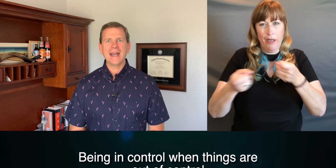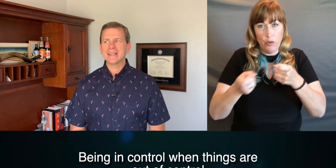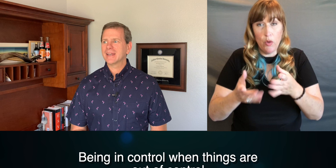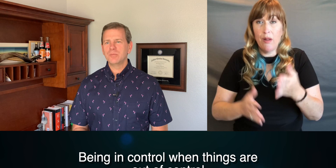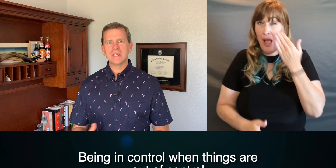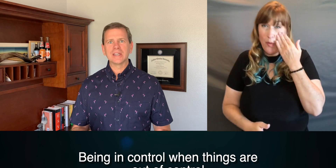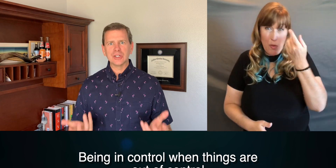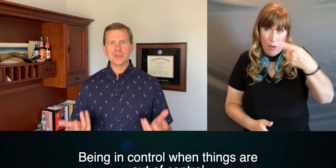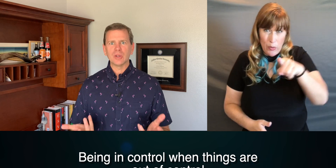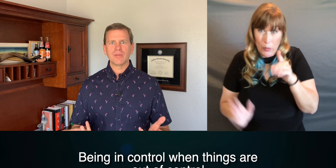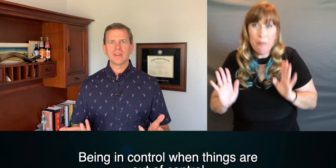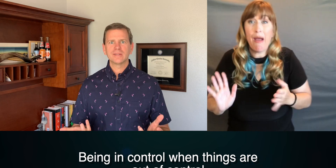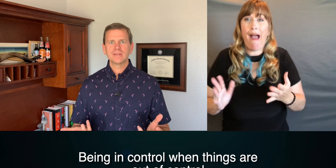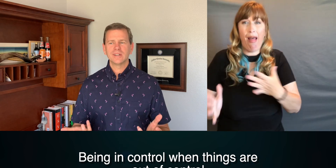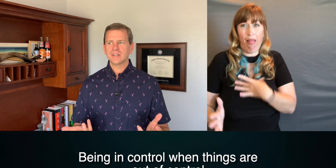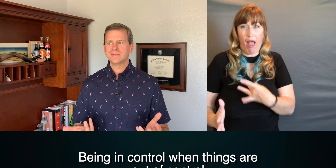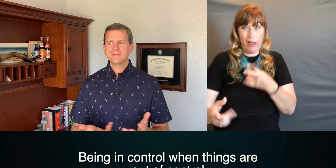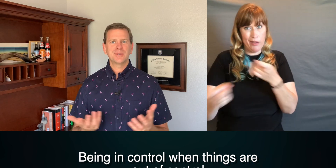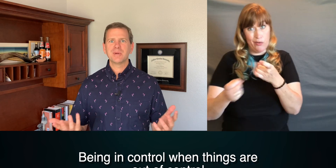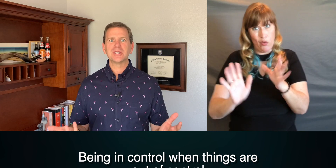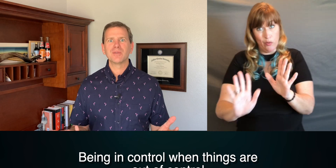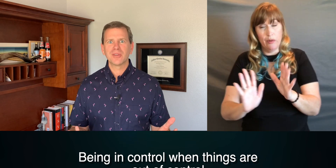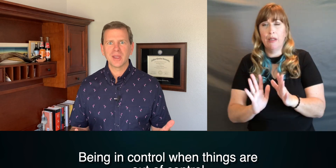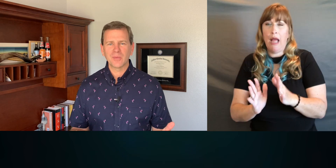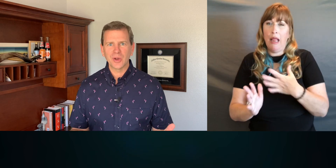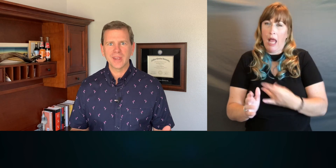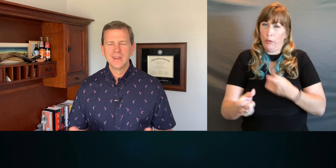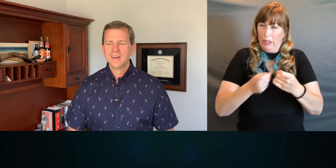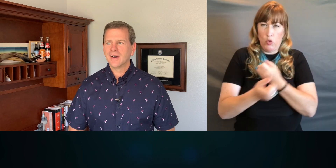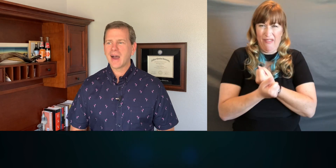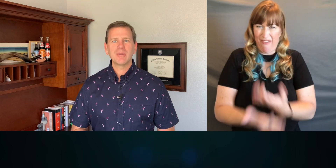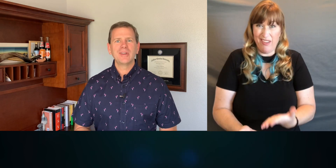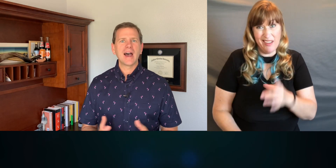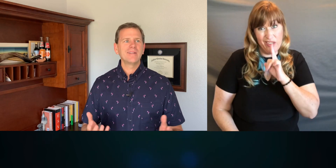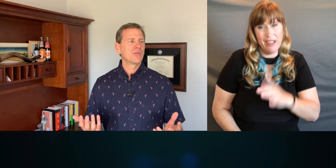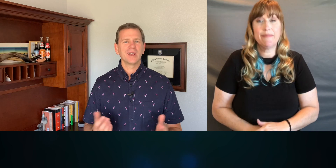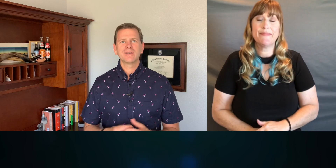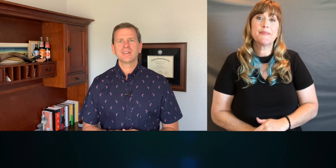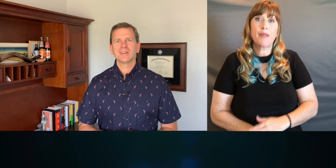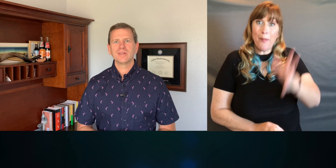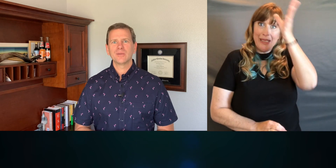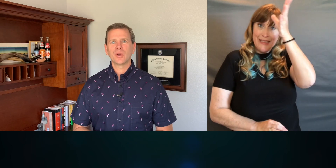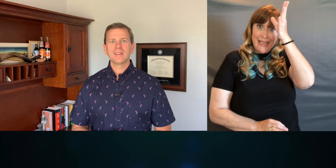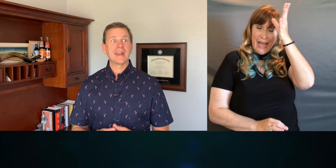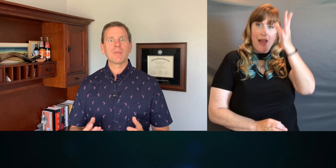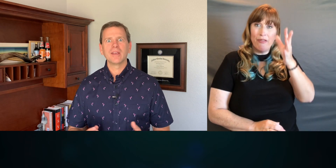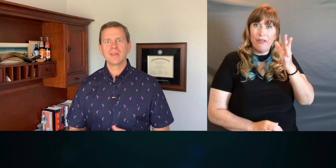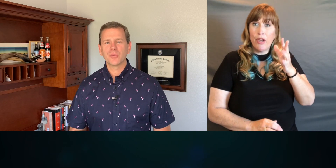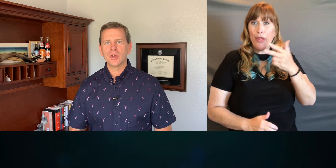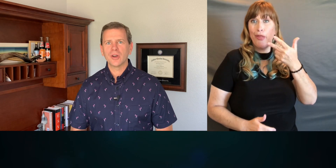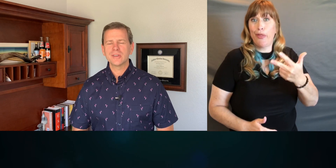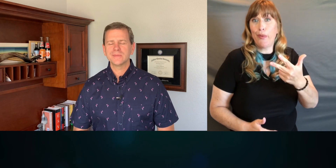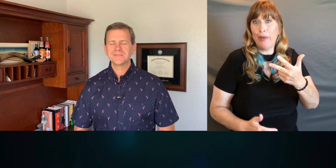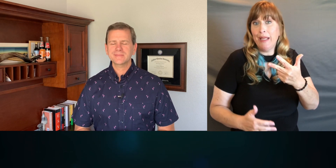life, I like to be in control of things, pretty much everything, really. I'm a dad, raised and am raising